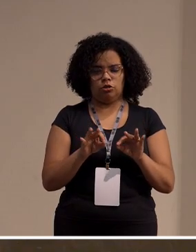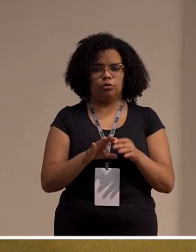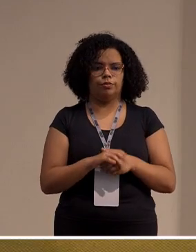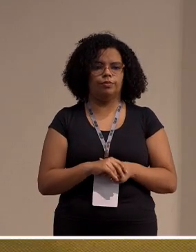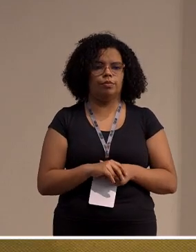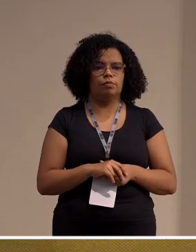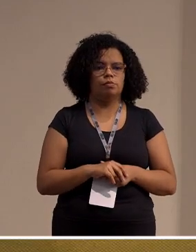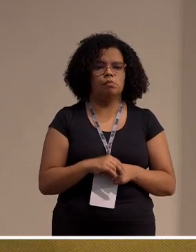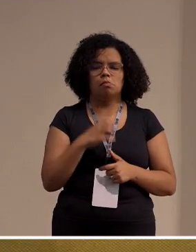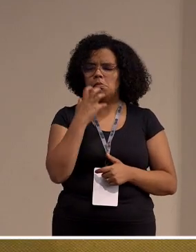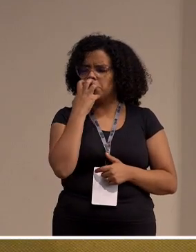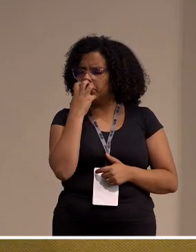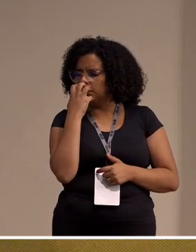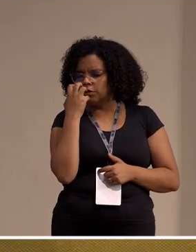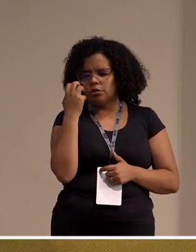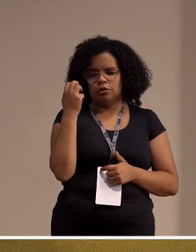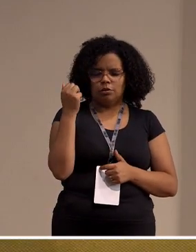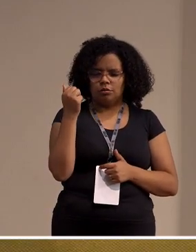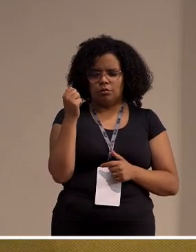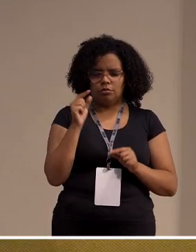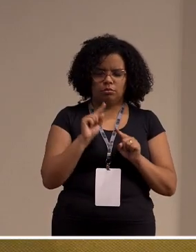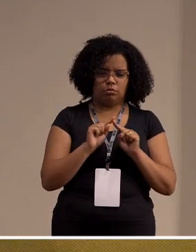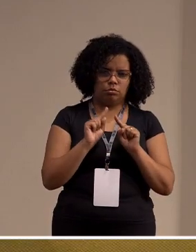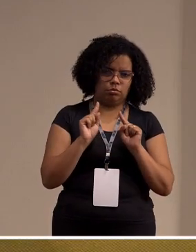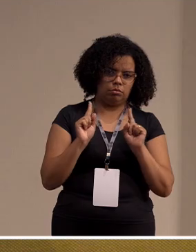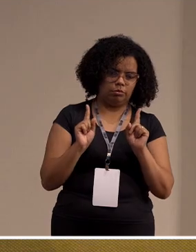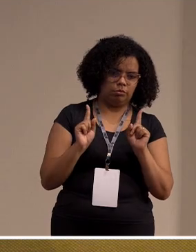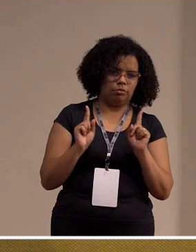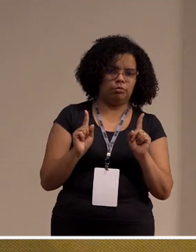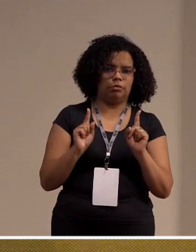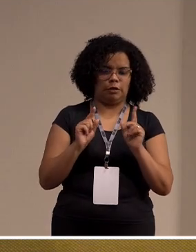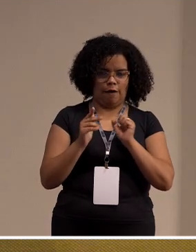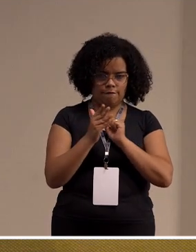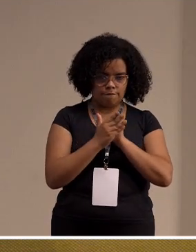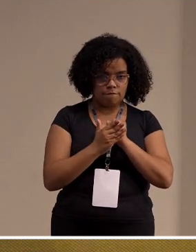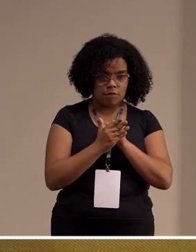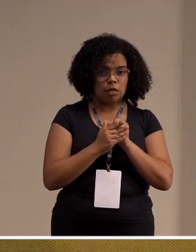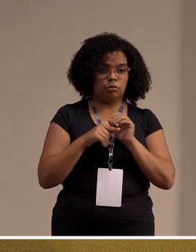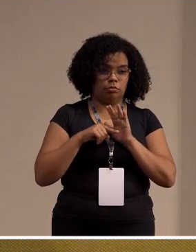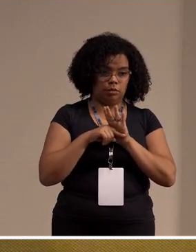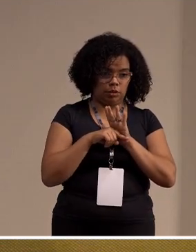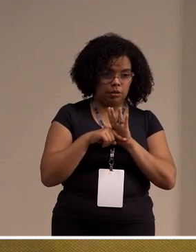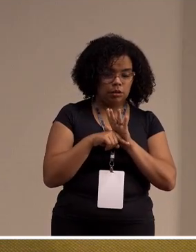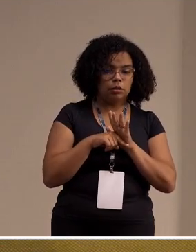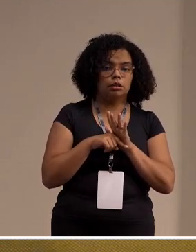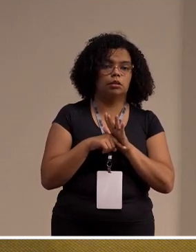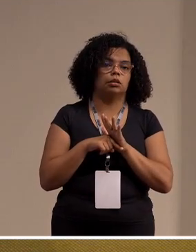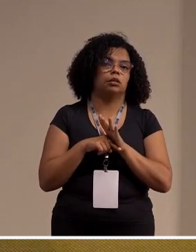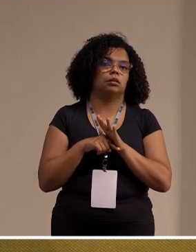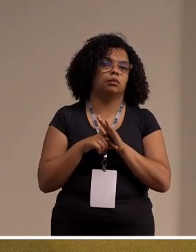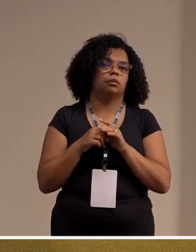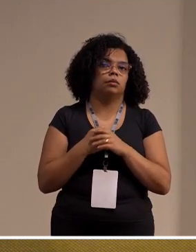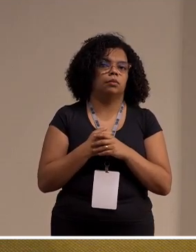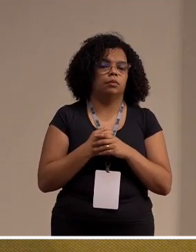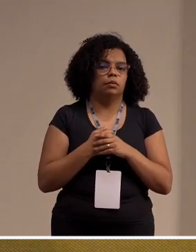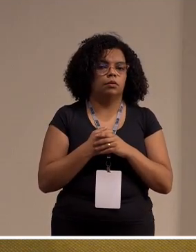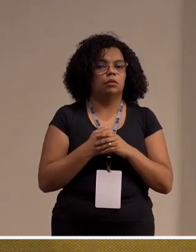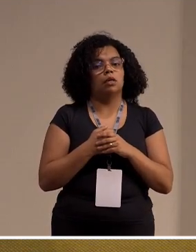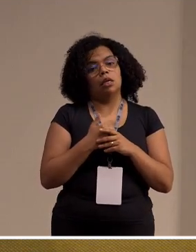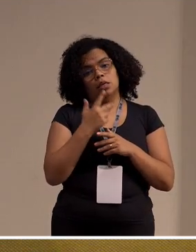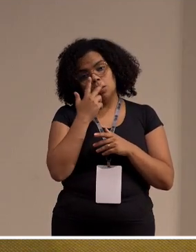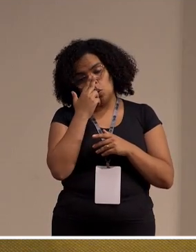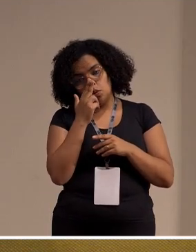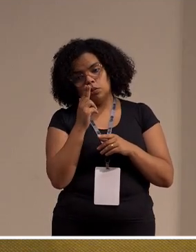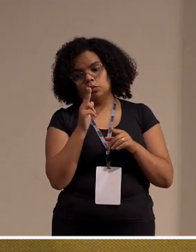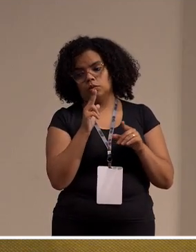passionate feelings deeply rooted in research and facts. I think that